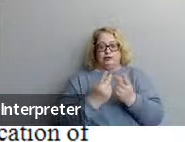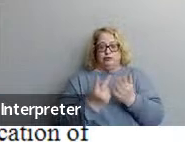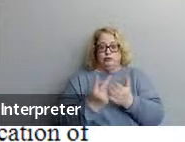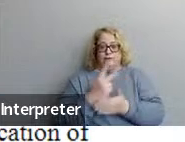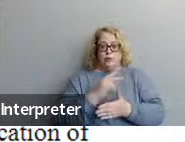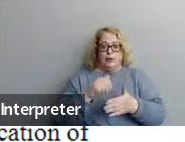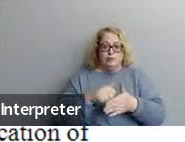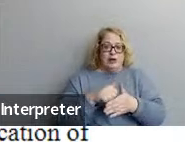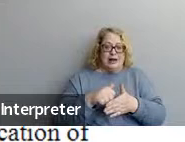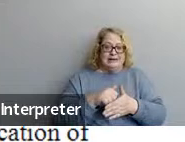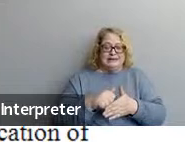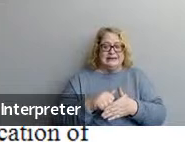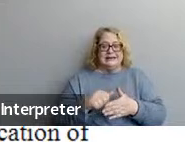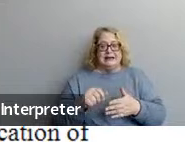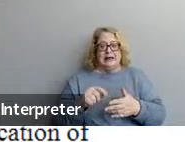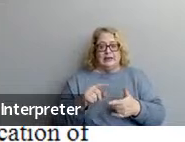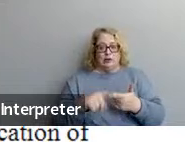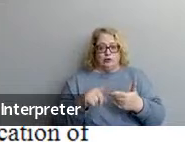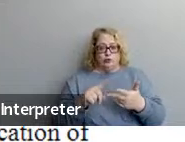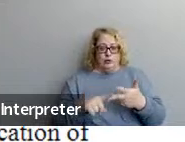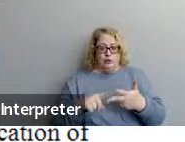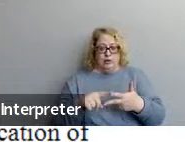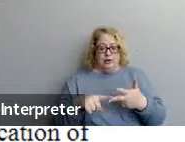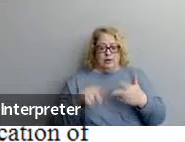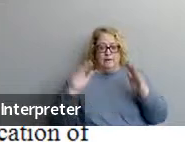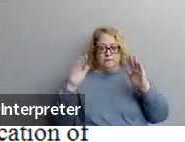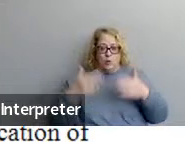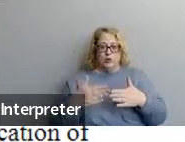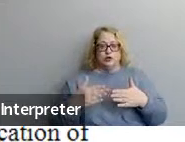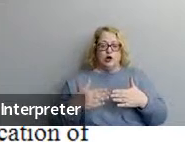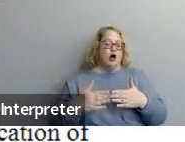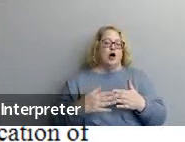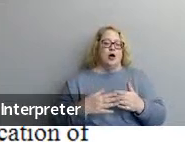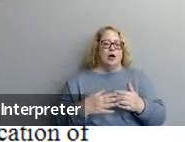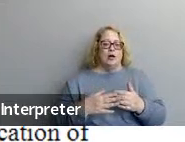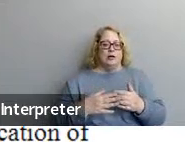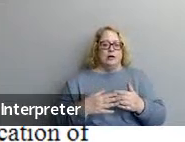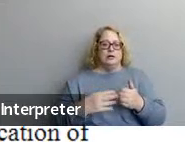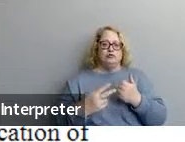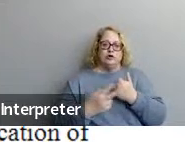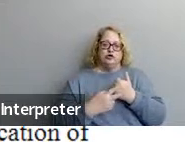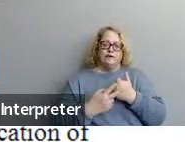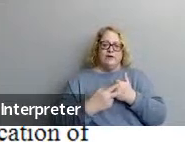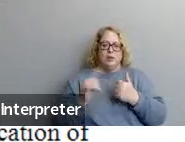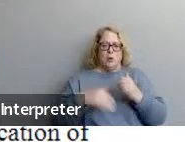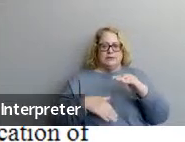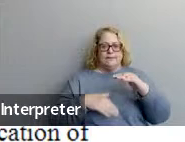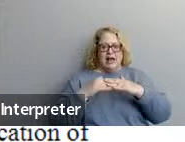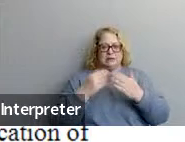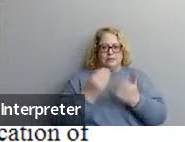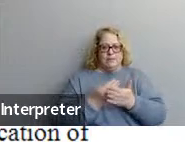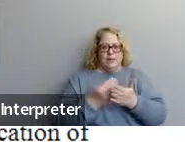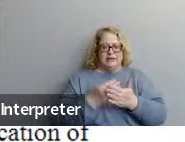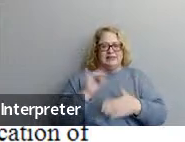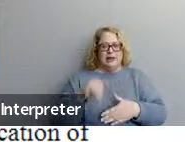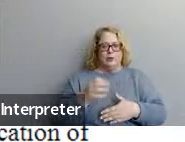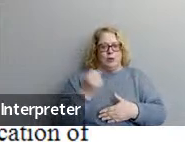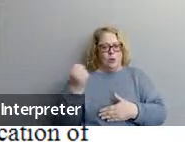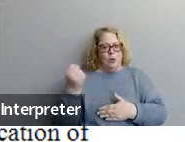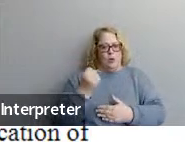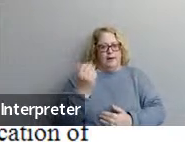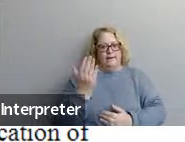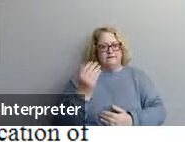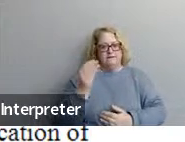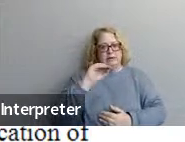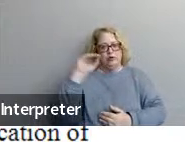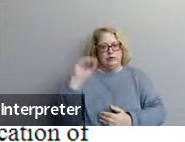those practices, and then two and three focuses on reserving those maximum funds, and that's where we set aside the 15%